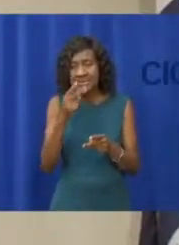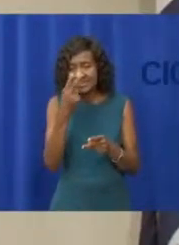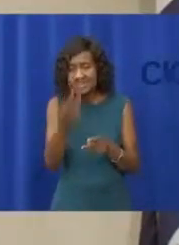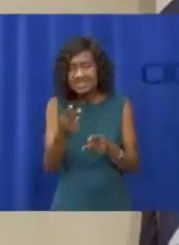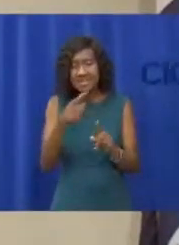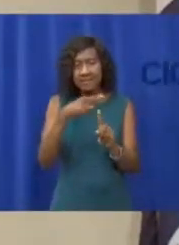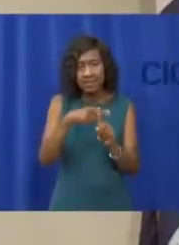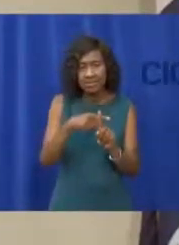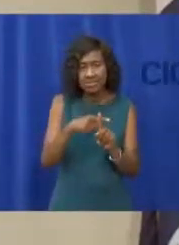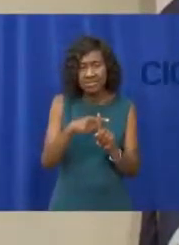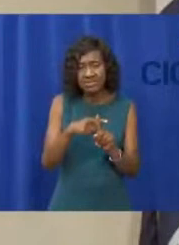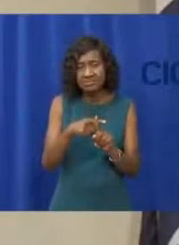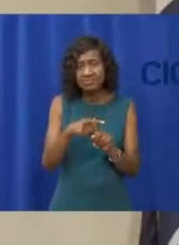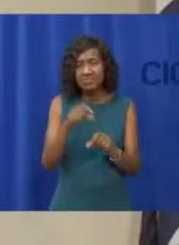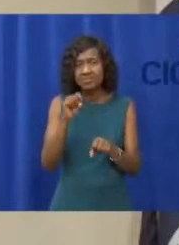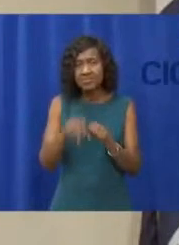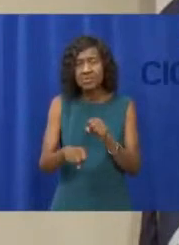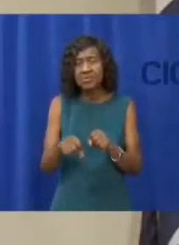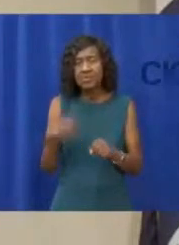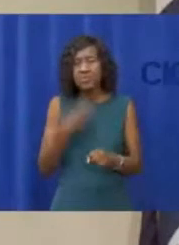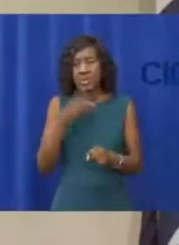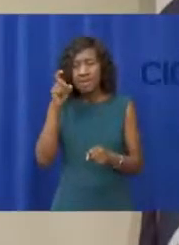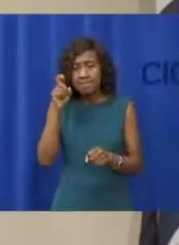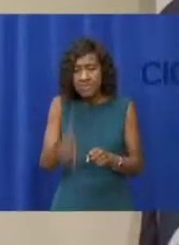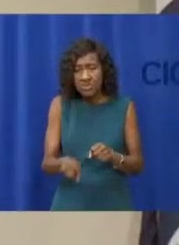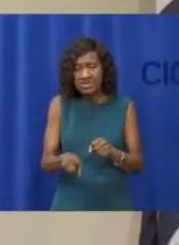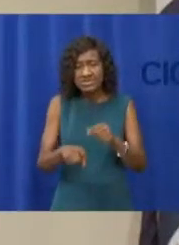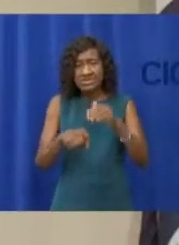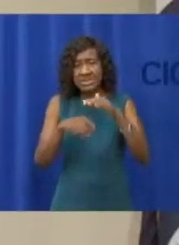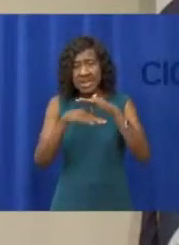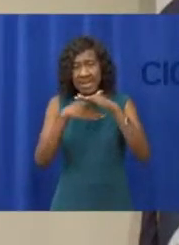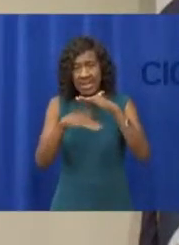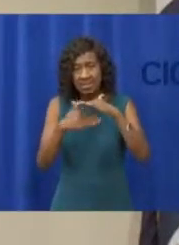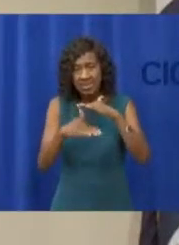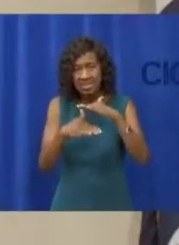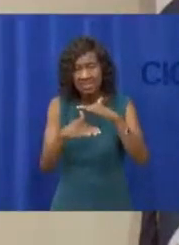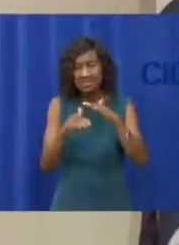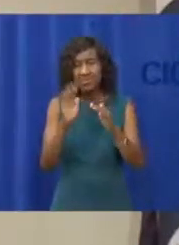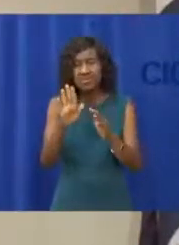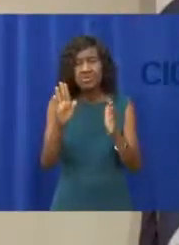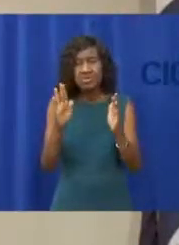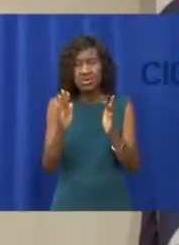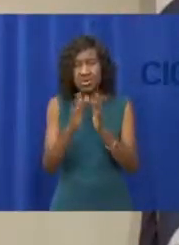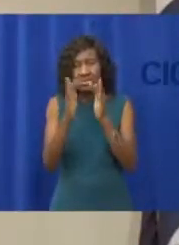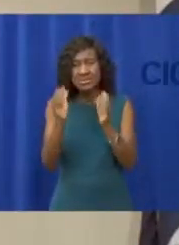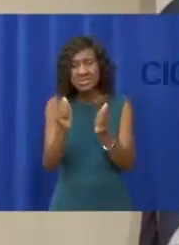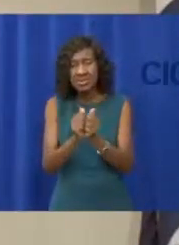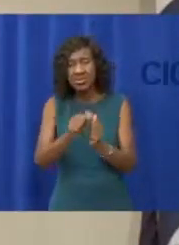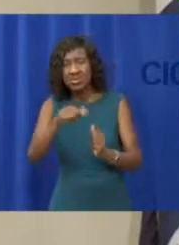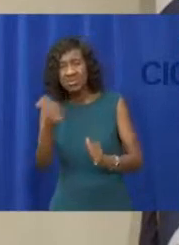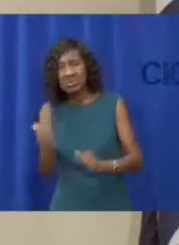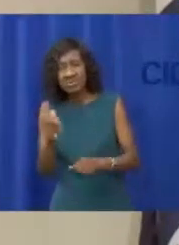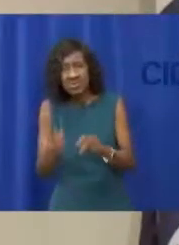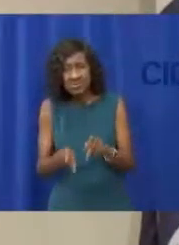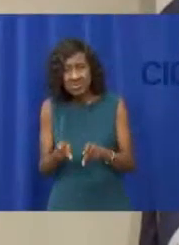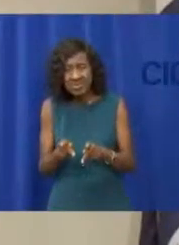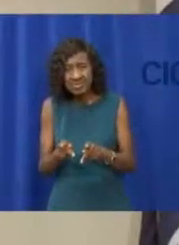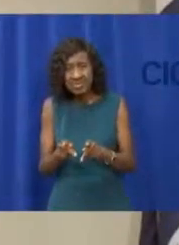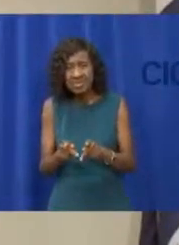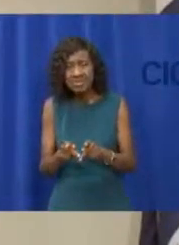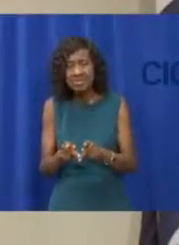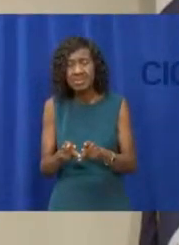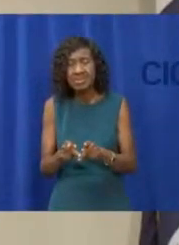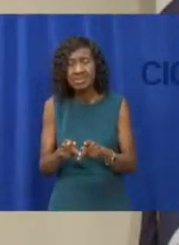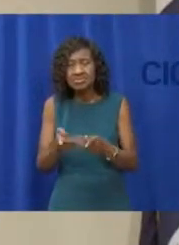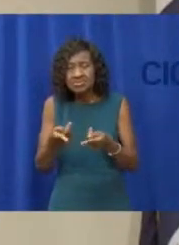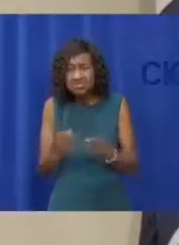need to limit human contact to the extent possible and really make an extra special effort to protect